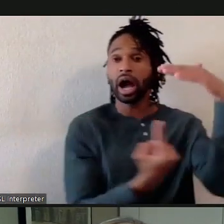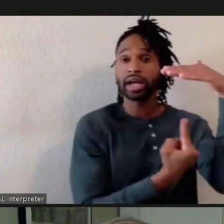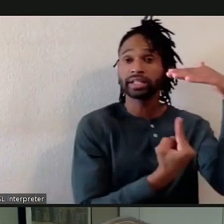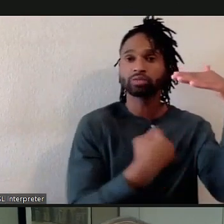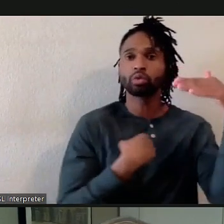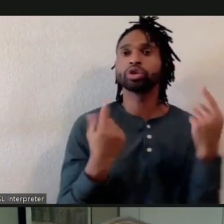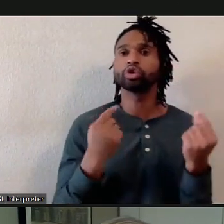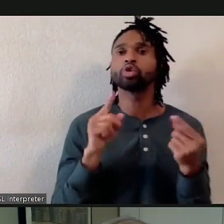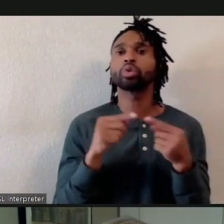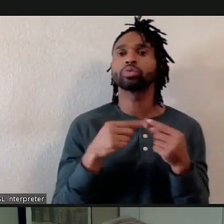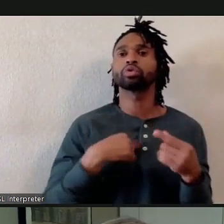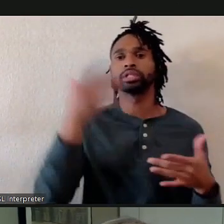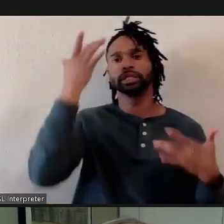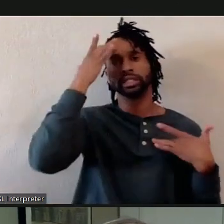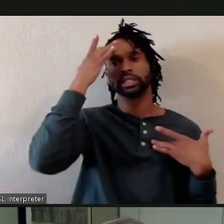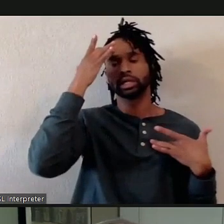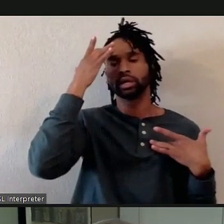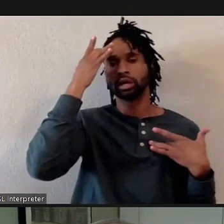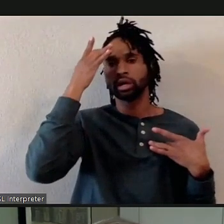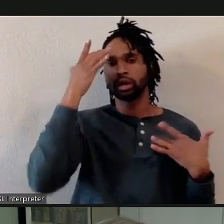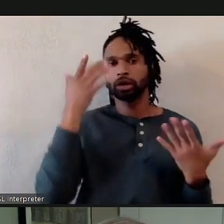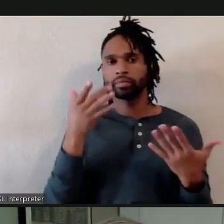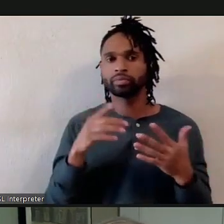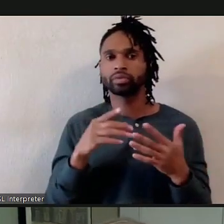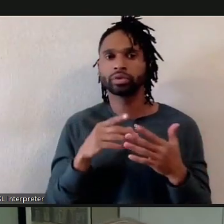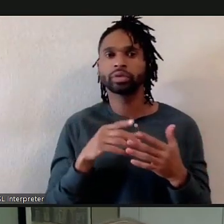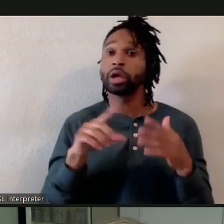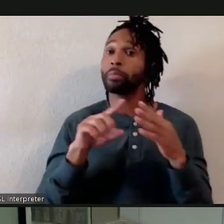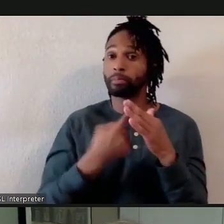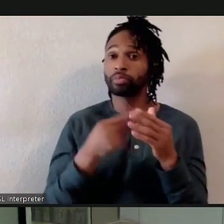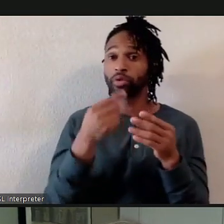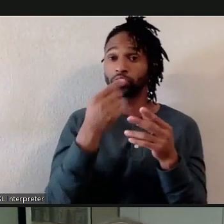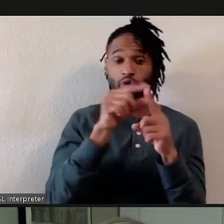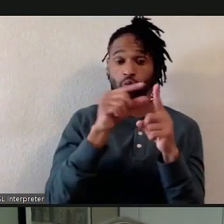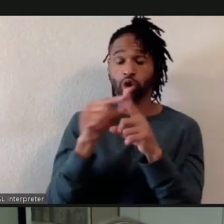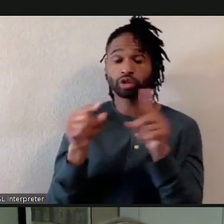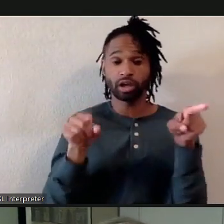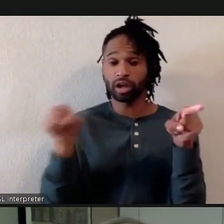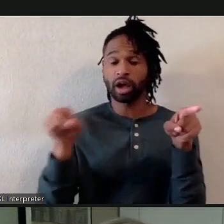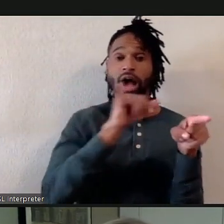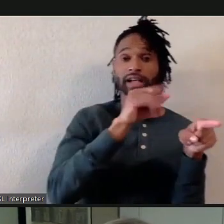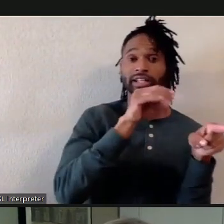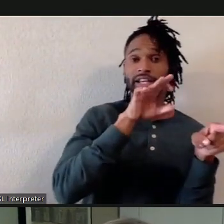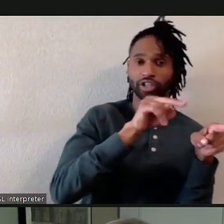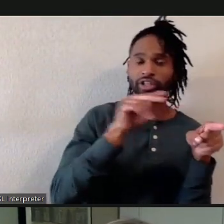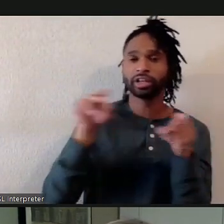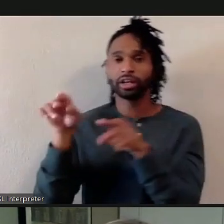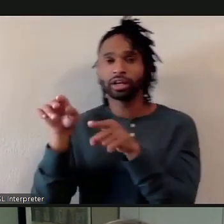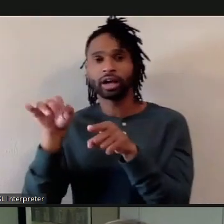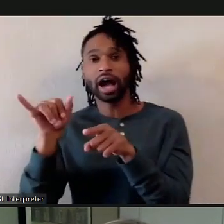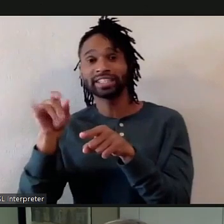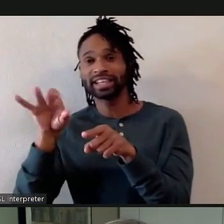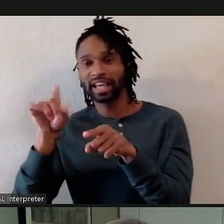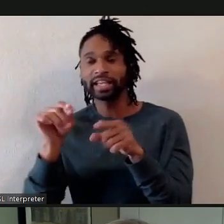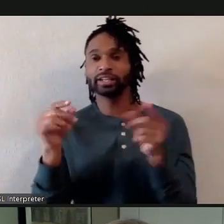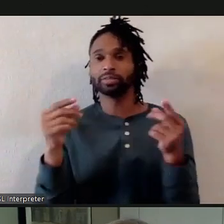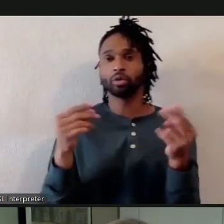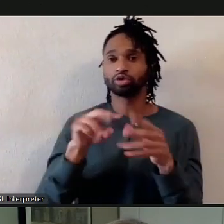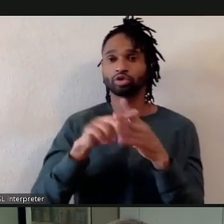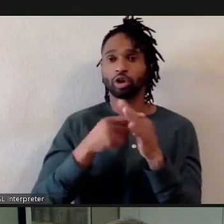we're ill. The two words start with the letter I. And when you isolate, you have to stay home for 10 days since your symptoms